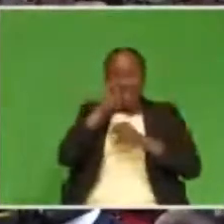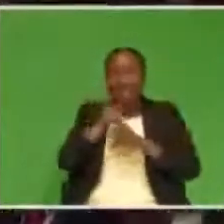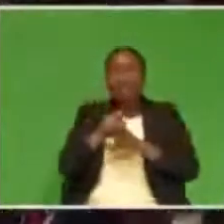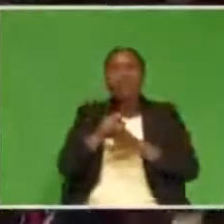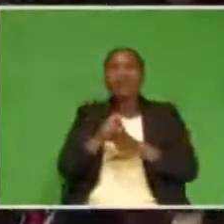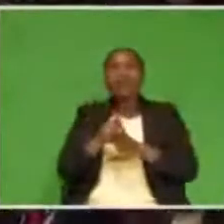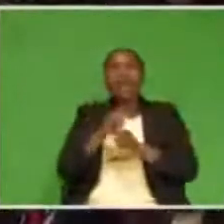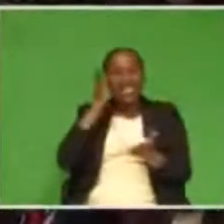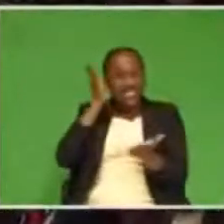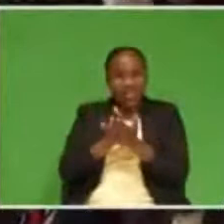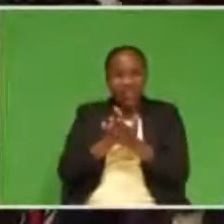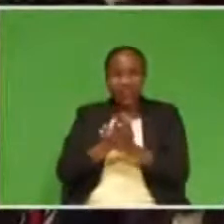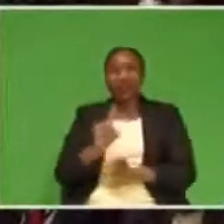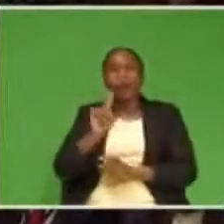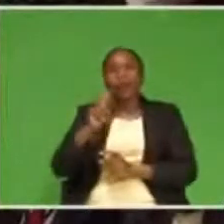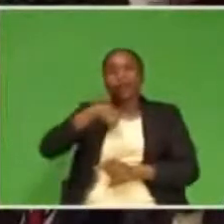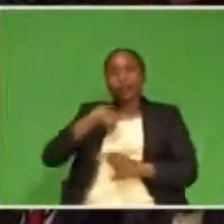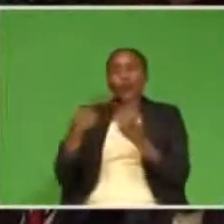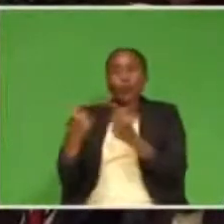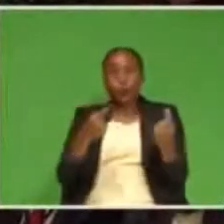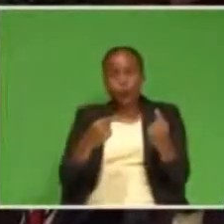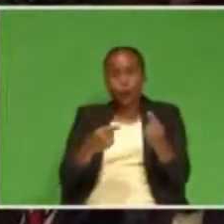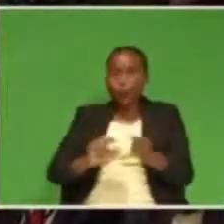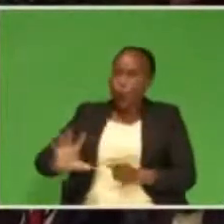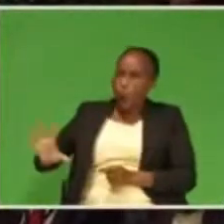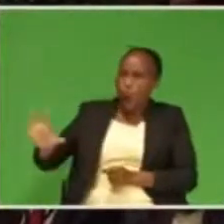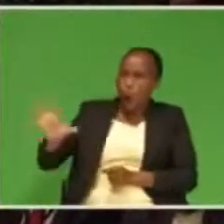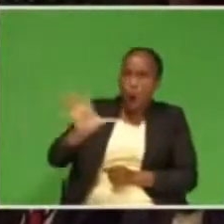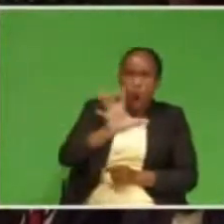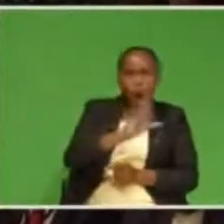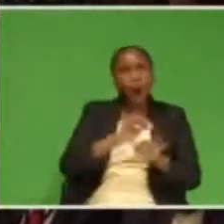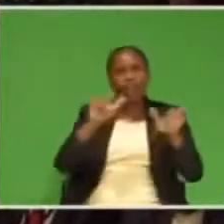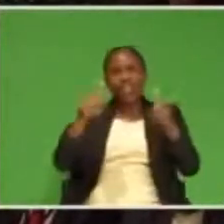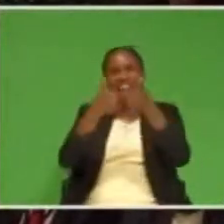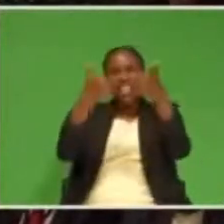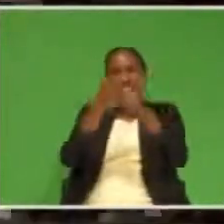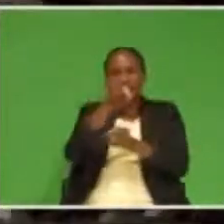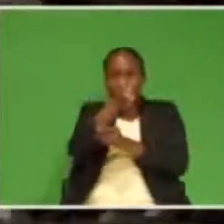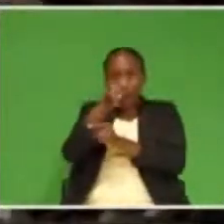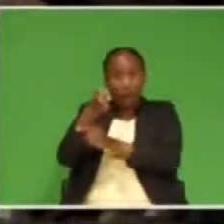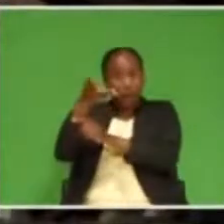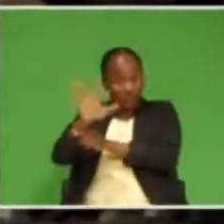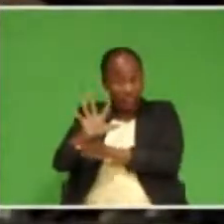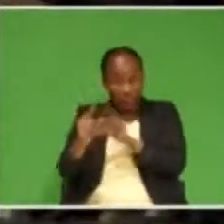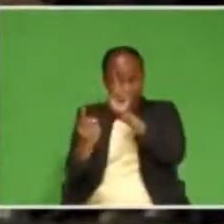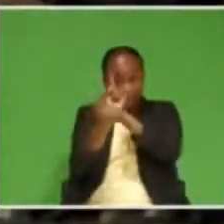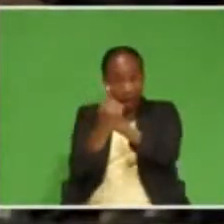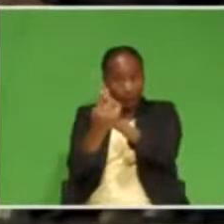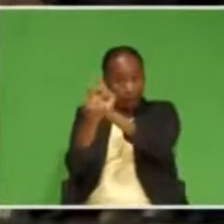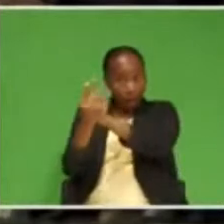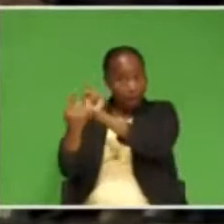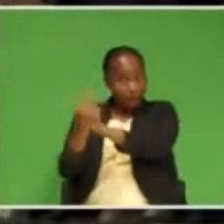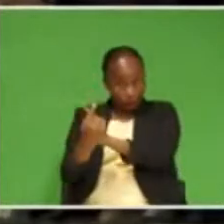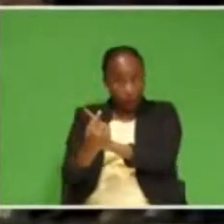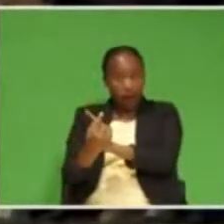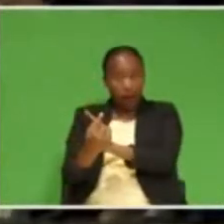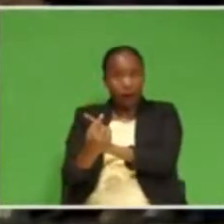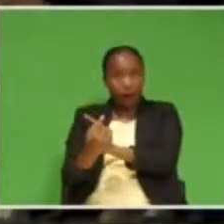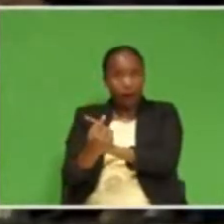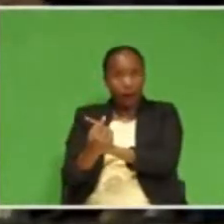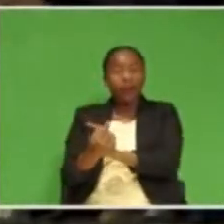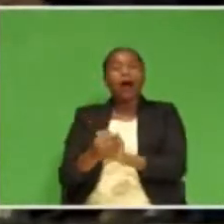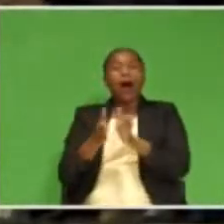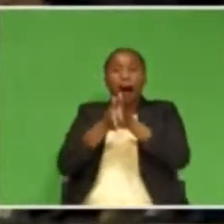am doing. Despite all the challenges that we face, I would call on all